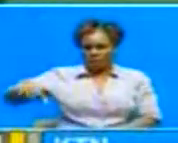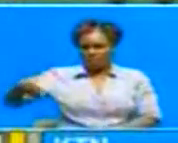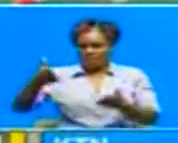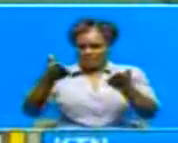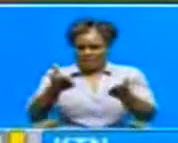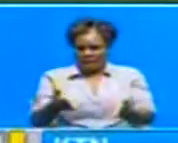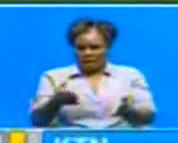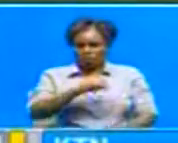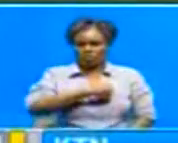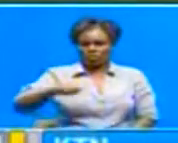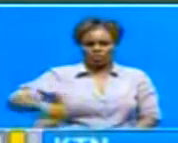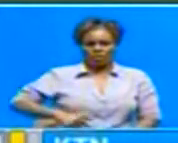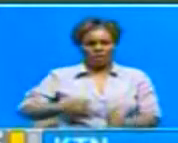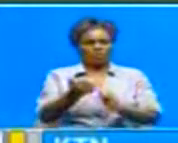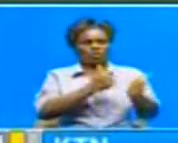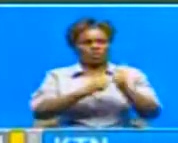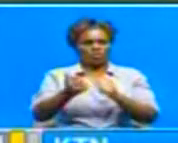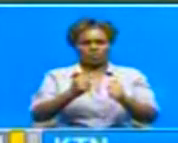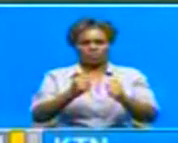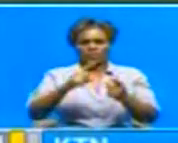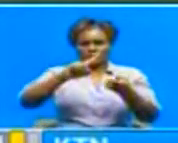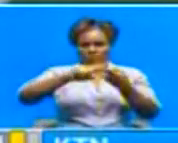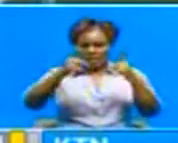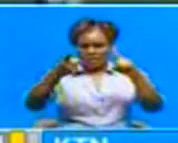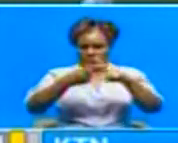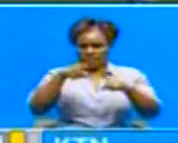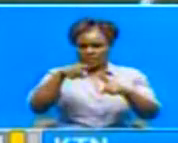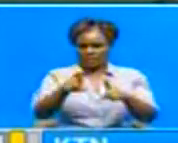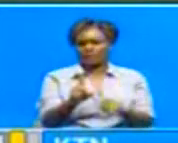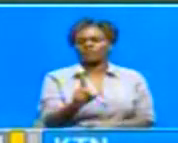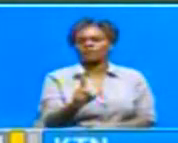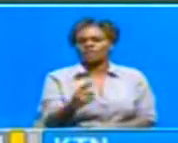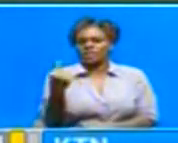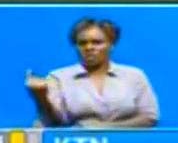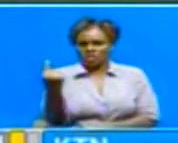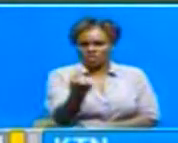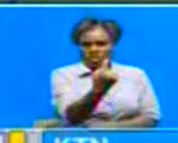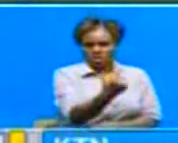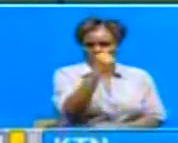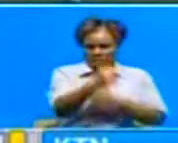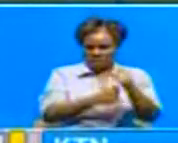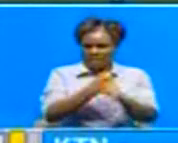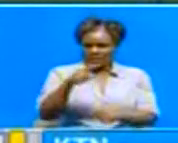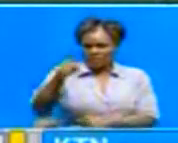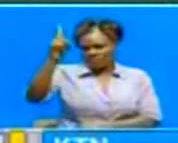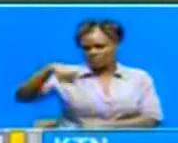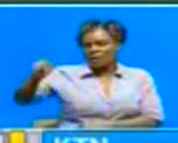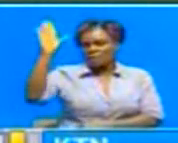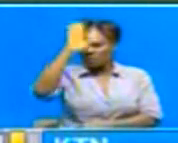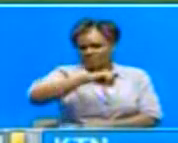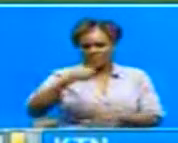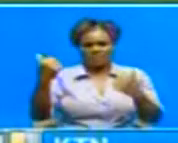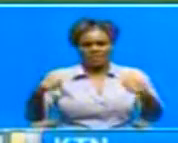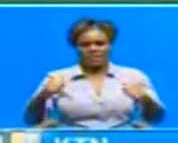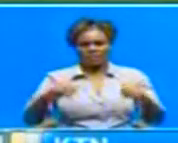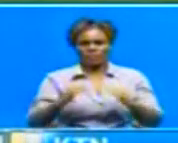now the super league. Systematically on merit, we have been improving each and every other year. There is no year that you have not missed to be